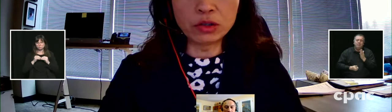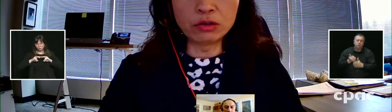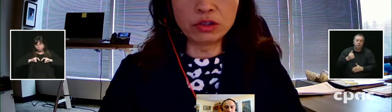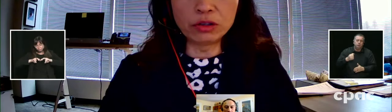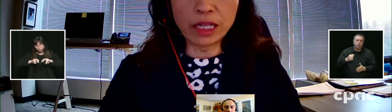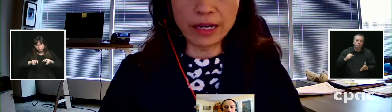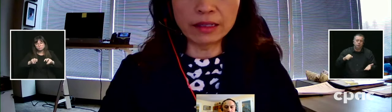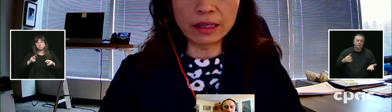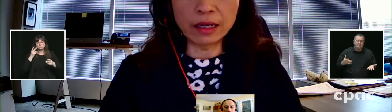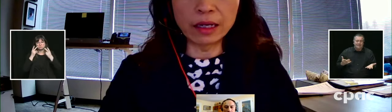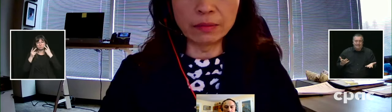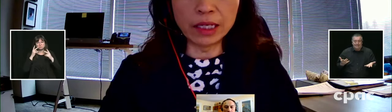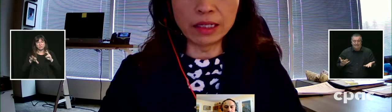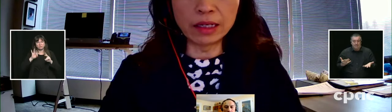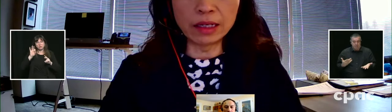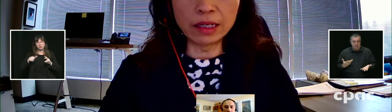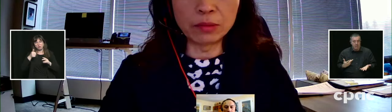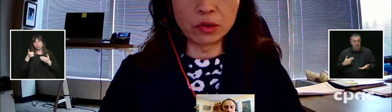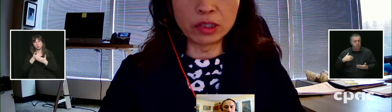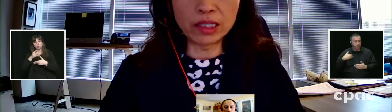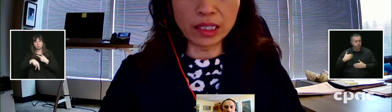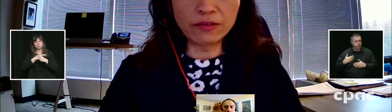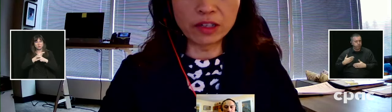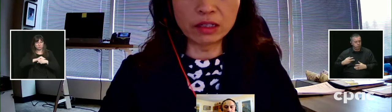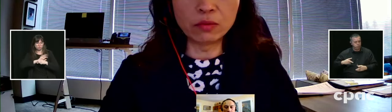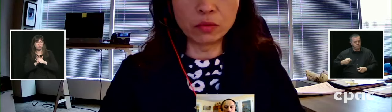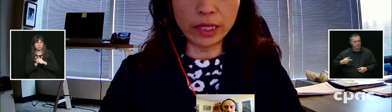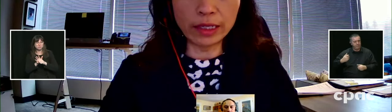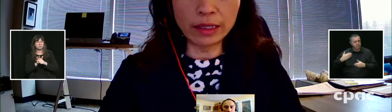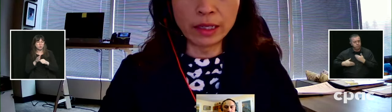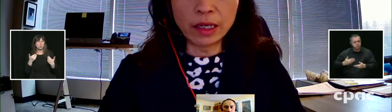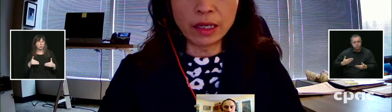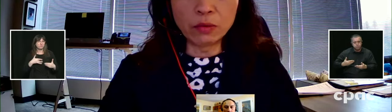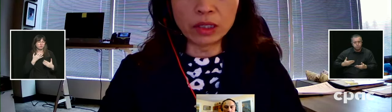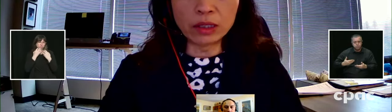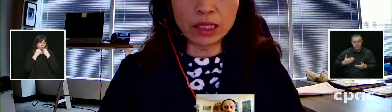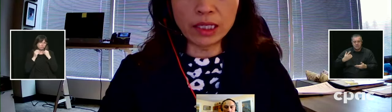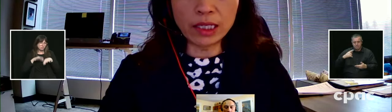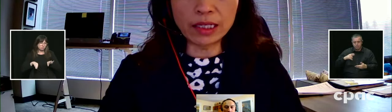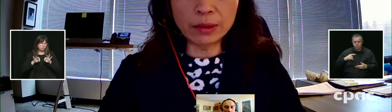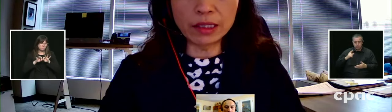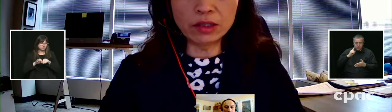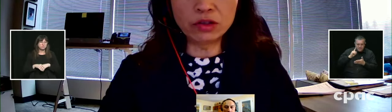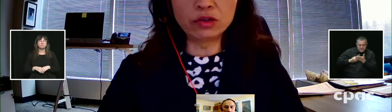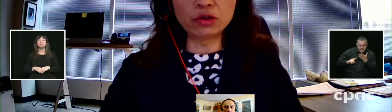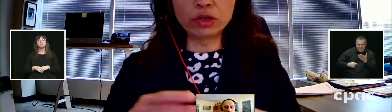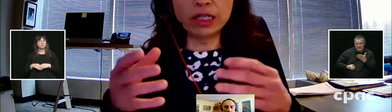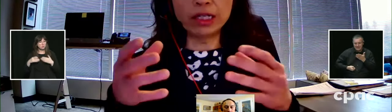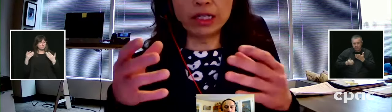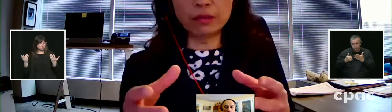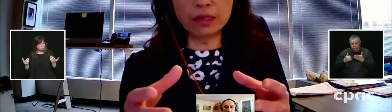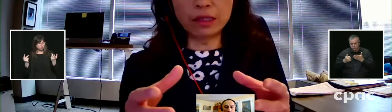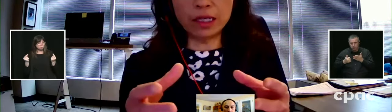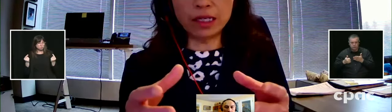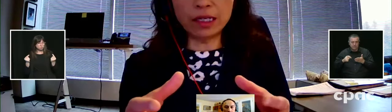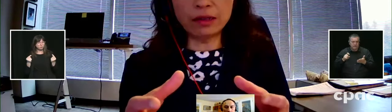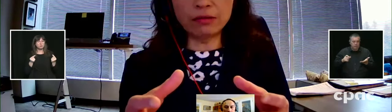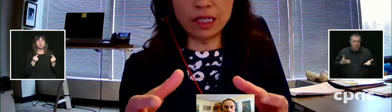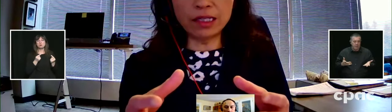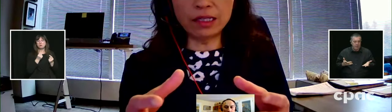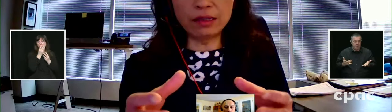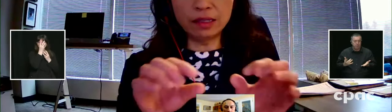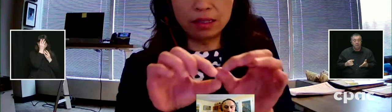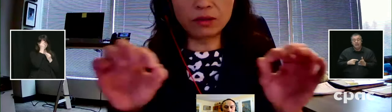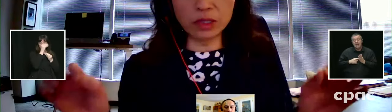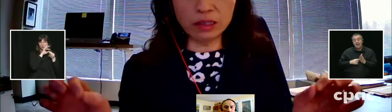to do that in a more significant way. And one of the key aspects is to join up the data